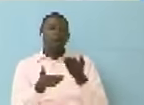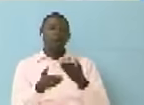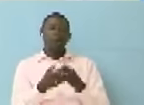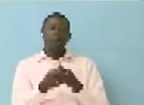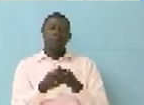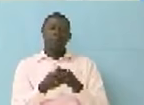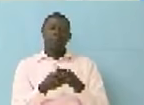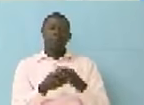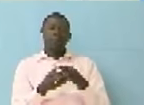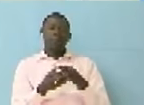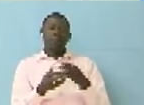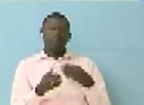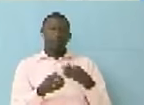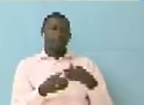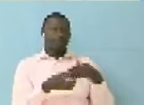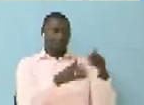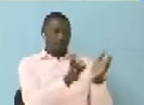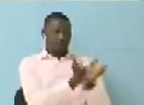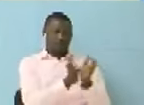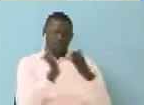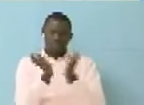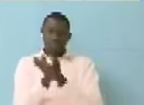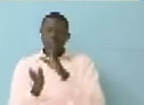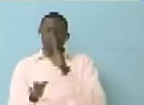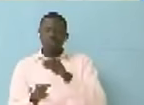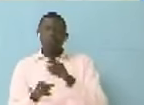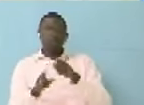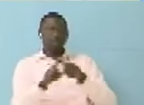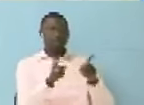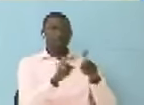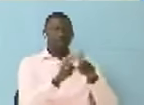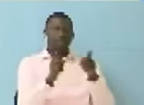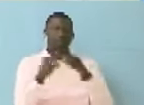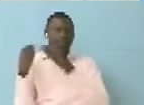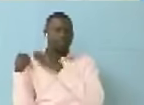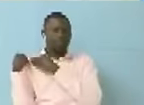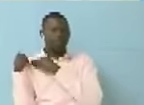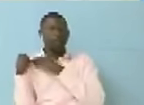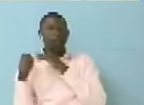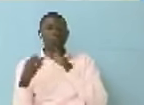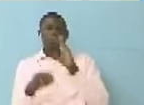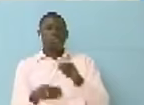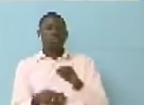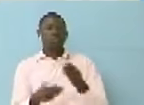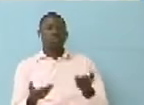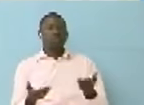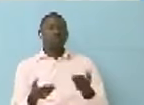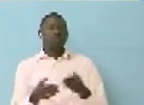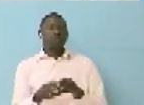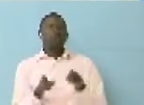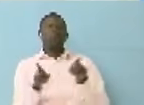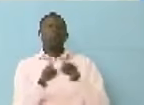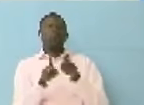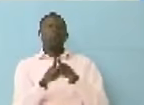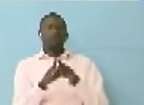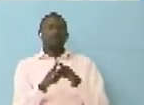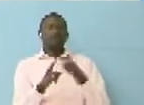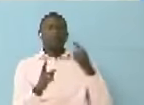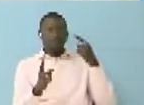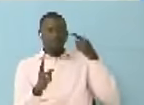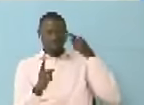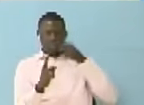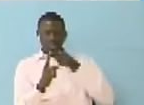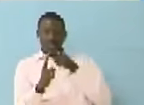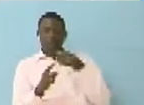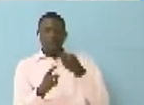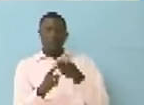performed different roles. Damen fewo feng aya fansun silo le soton abamen tamandila. With the ultimate objective that